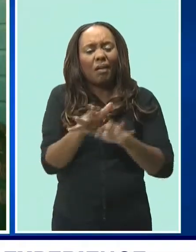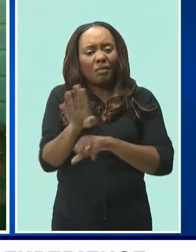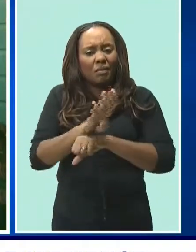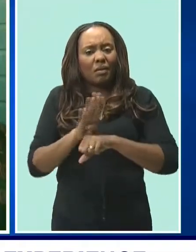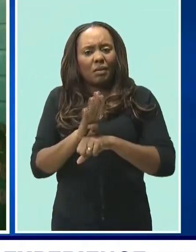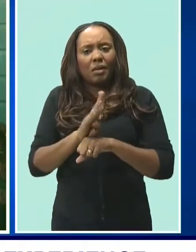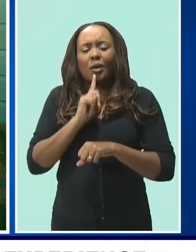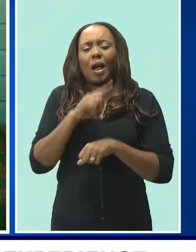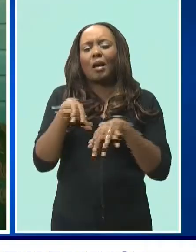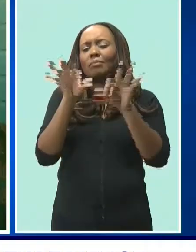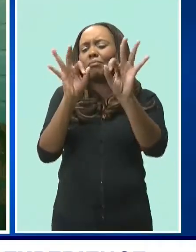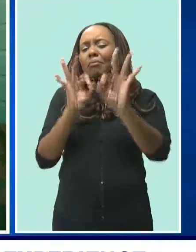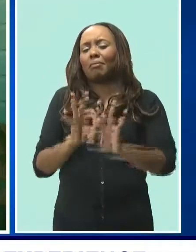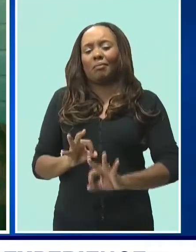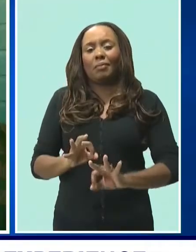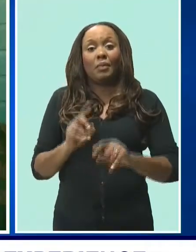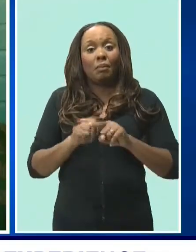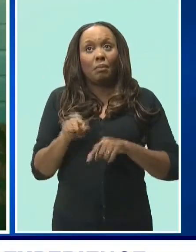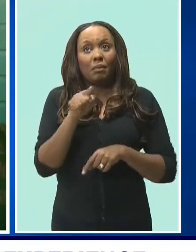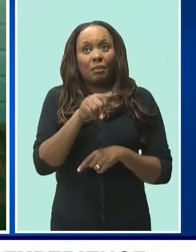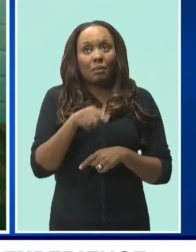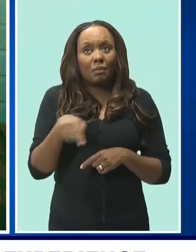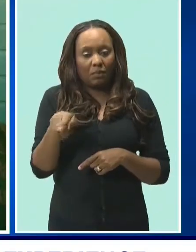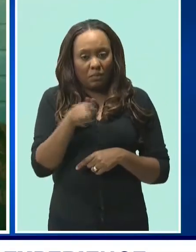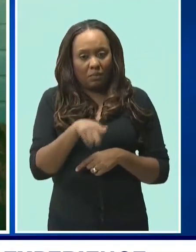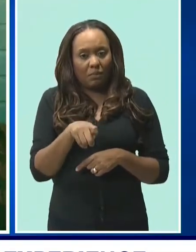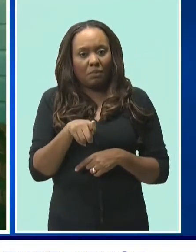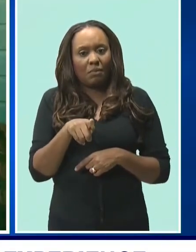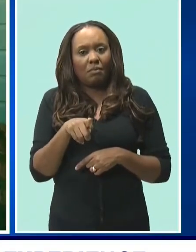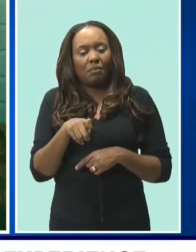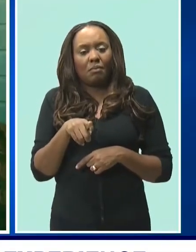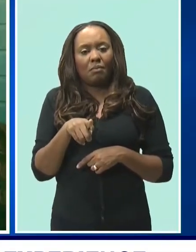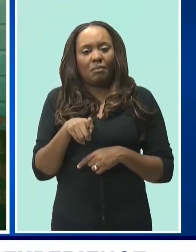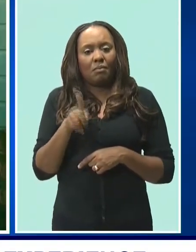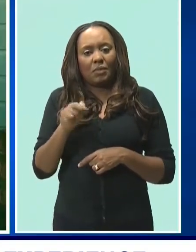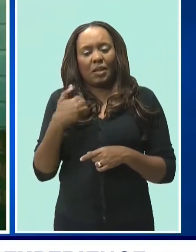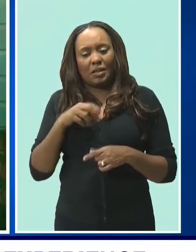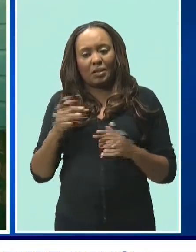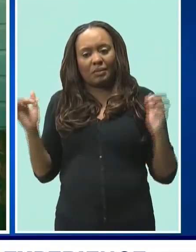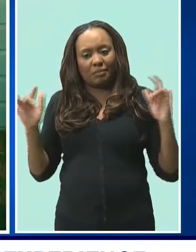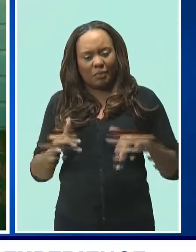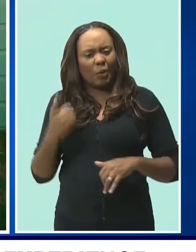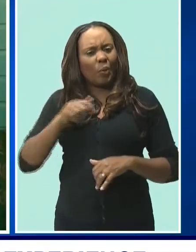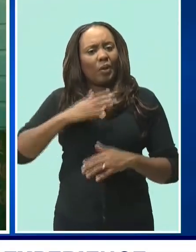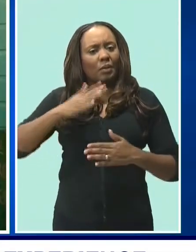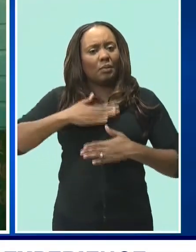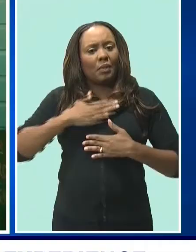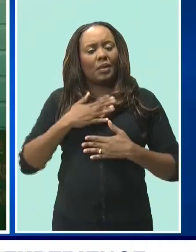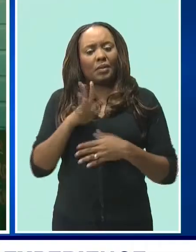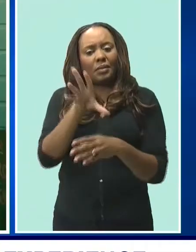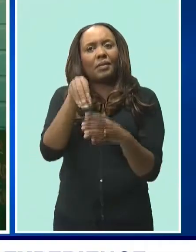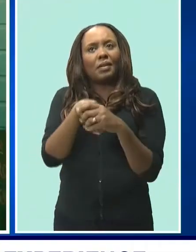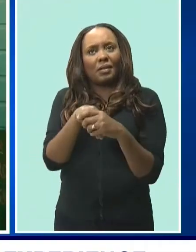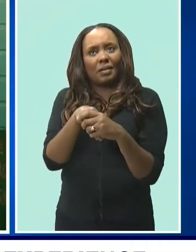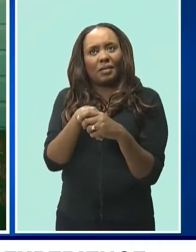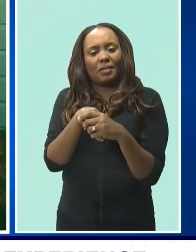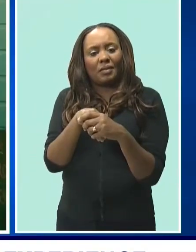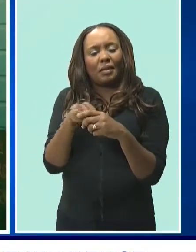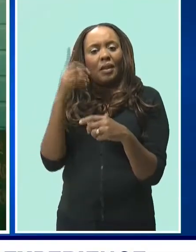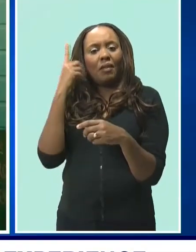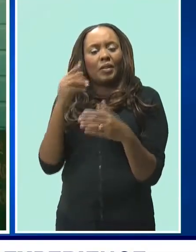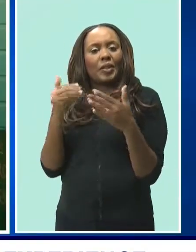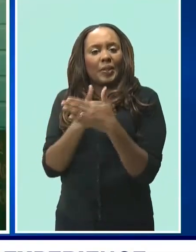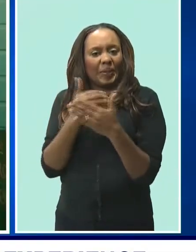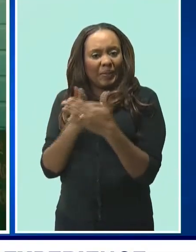innovation that will lead to new business opportunities. So we are very pleased, Monge, to be part and to support this initiative because